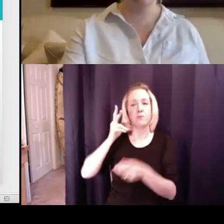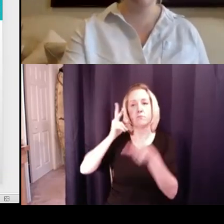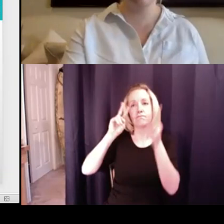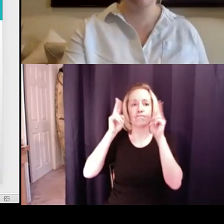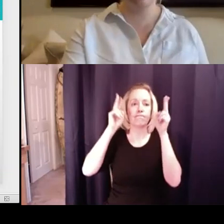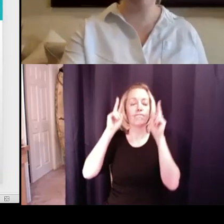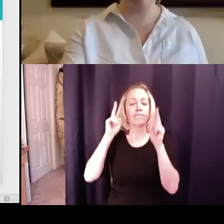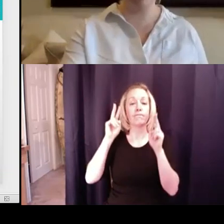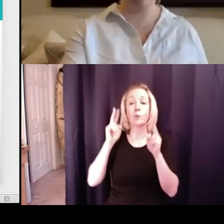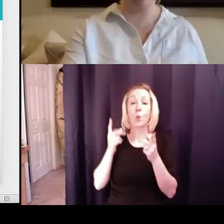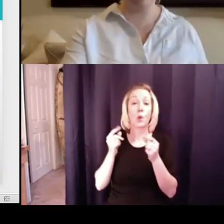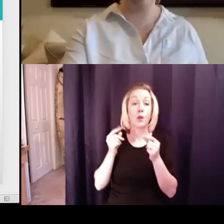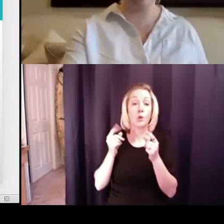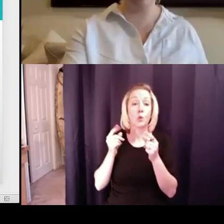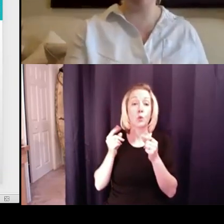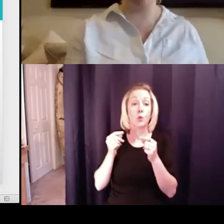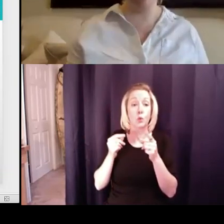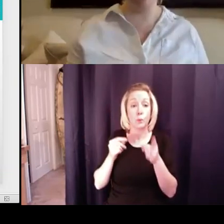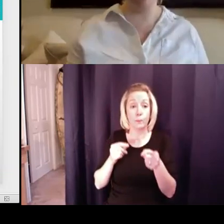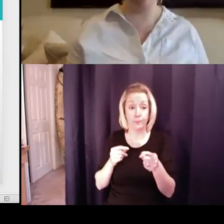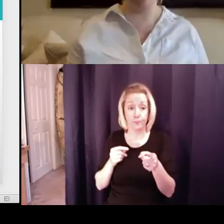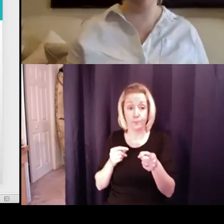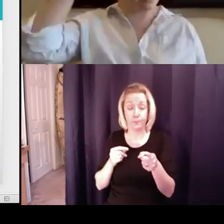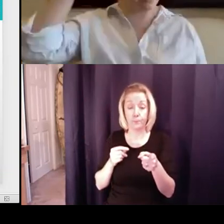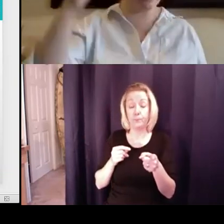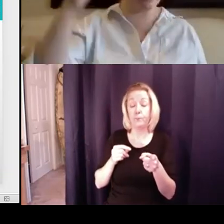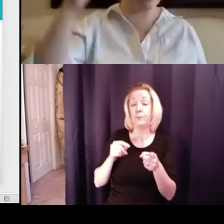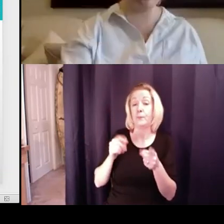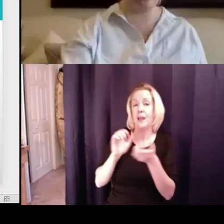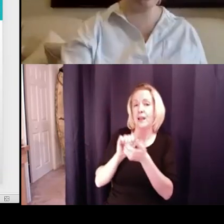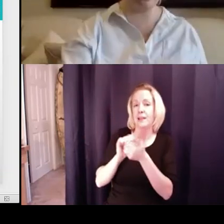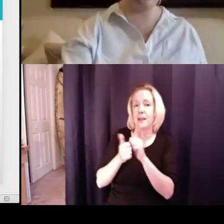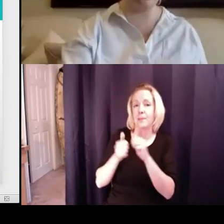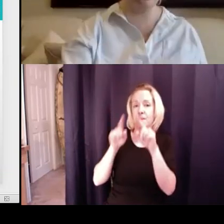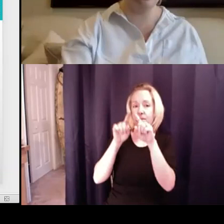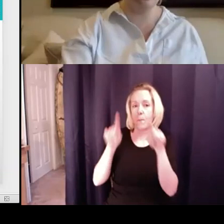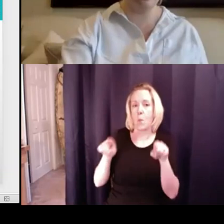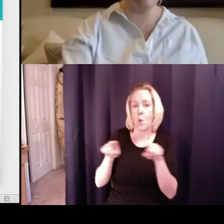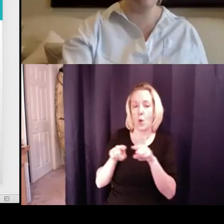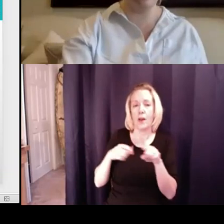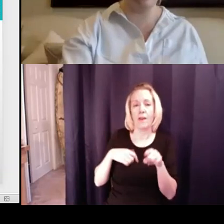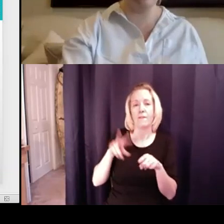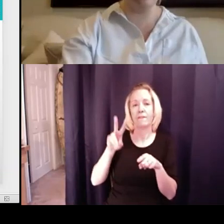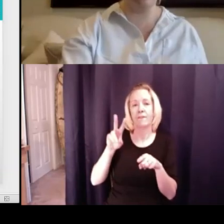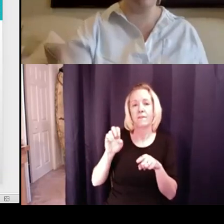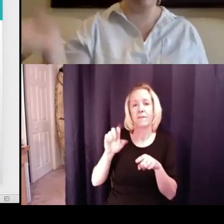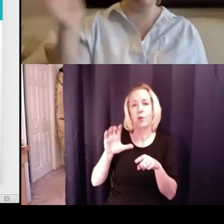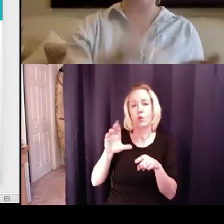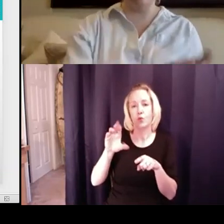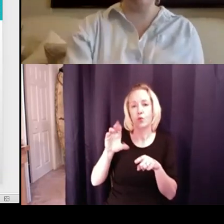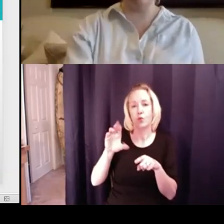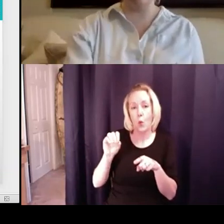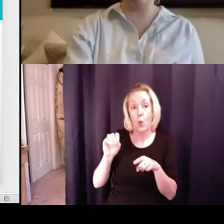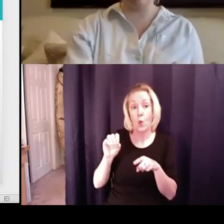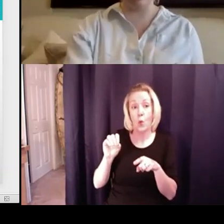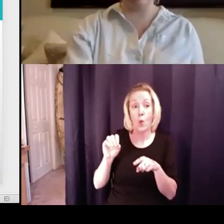so I took an adapted pour, and it has Velcro on it, and the doll's hair sticks to the Velcro. And then when my student